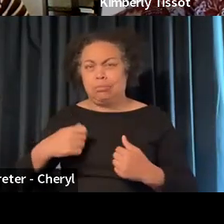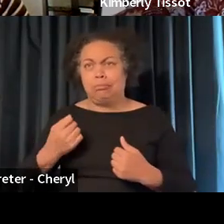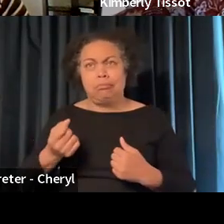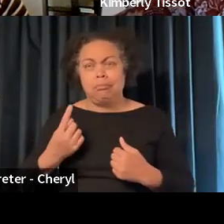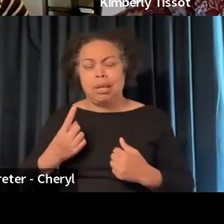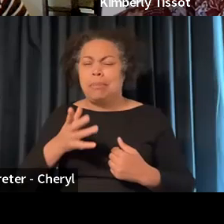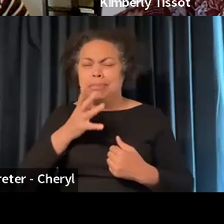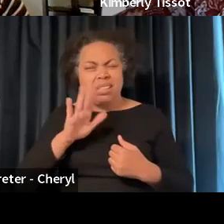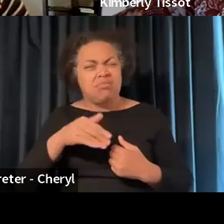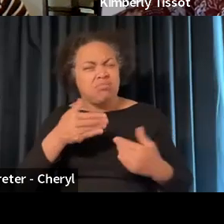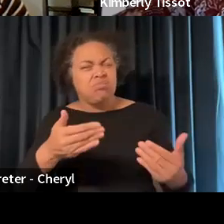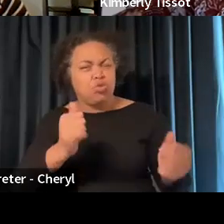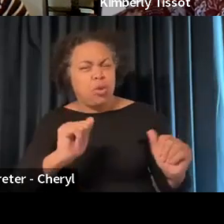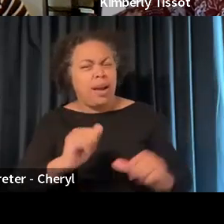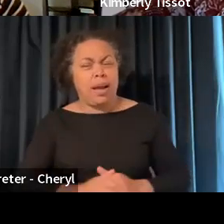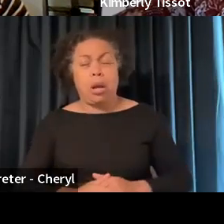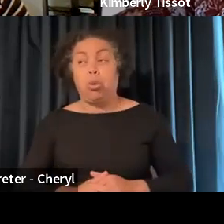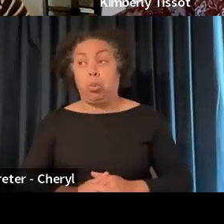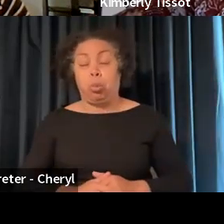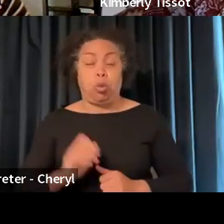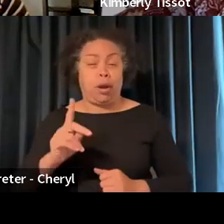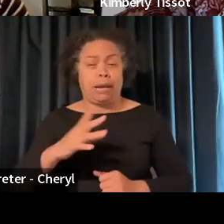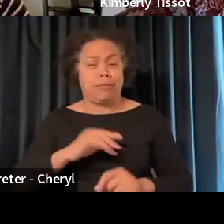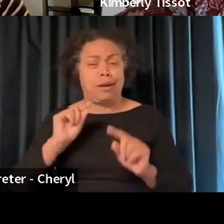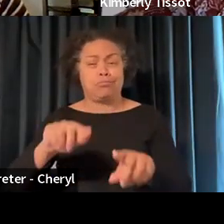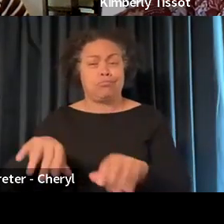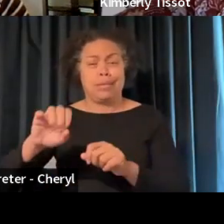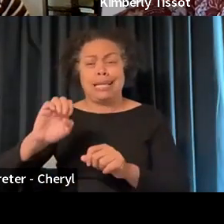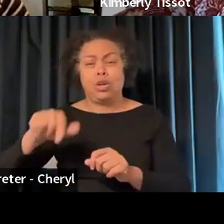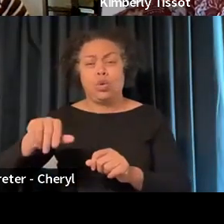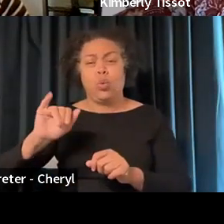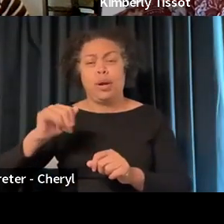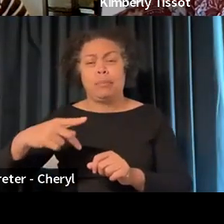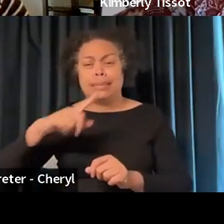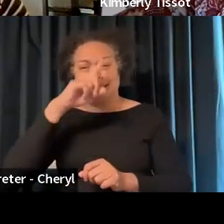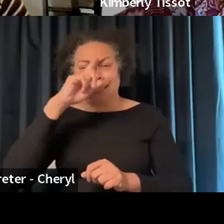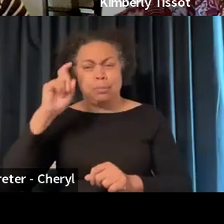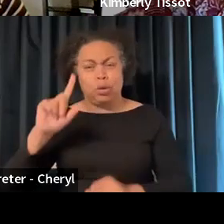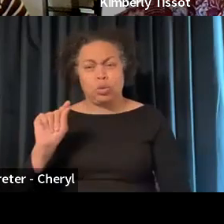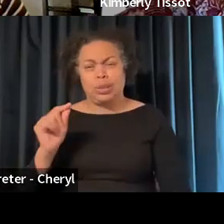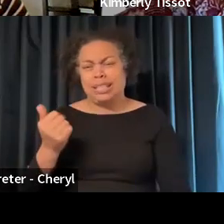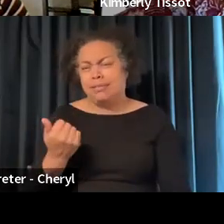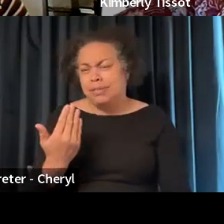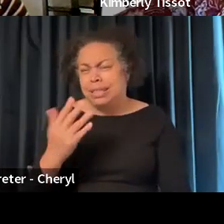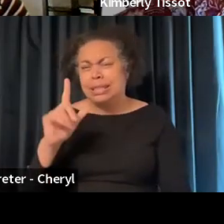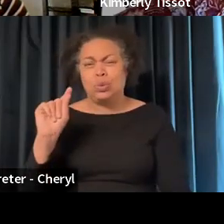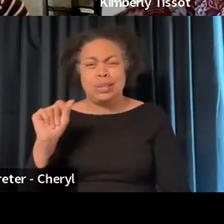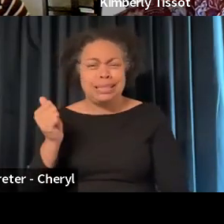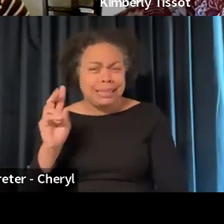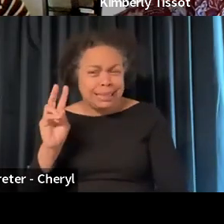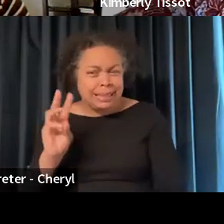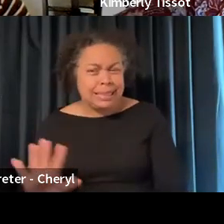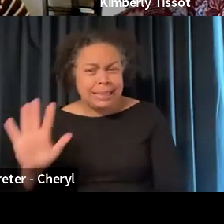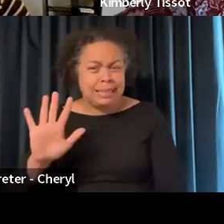And so I went to a summer series in 2015 or 16,